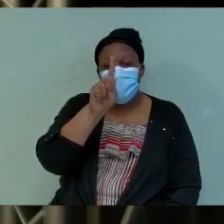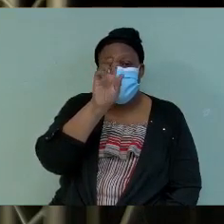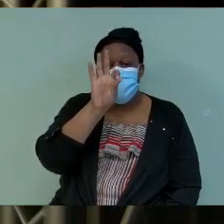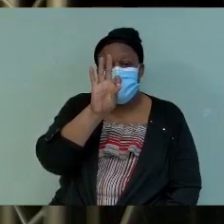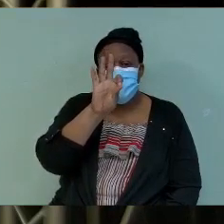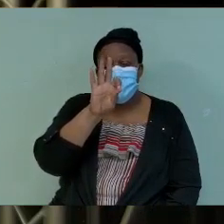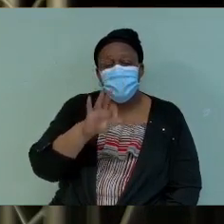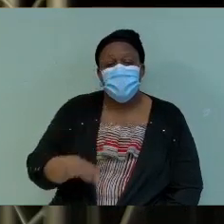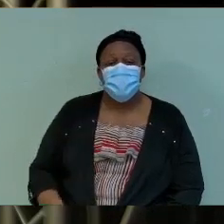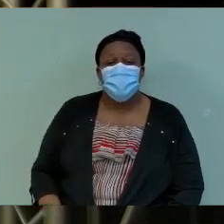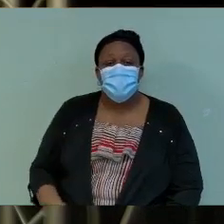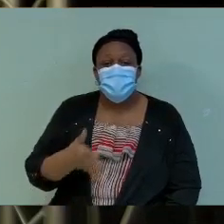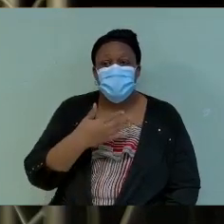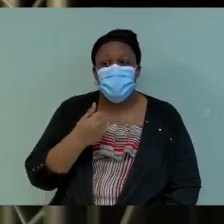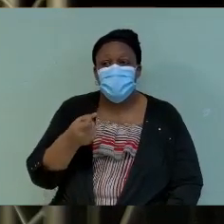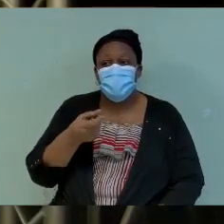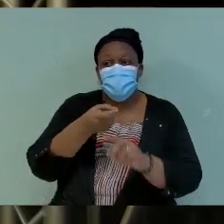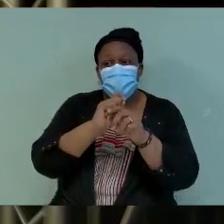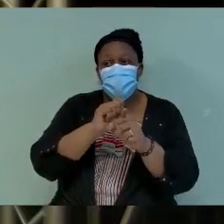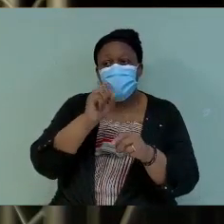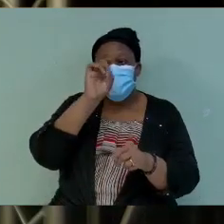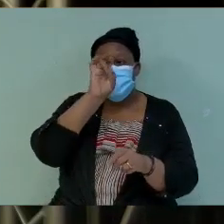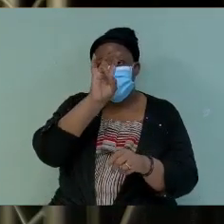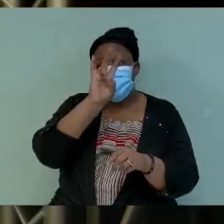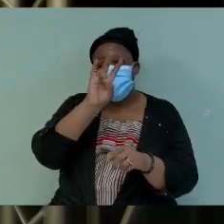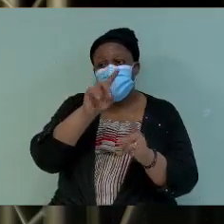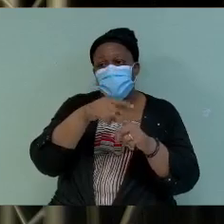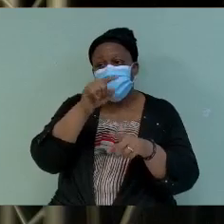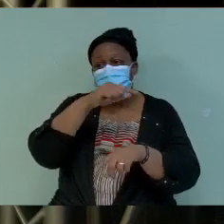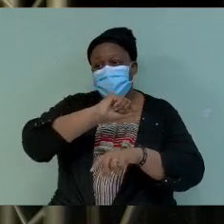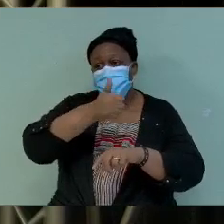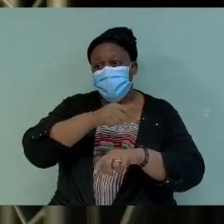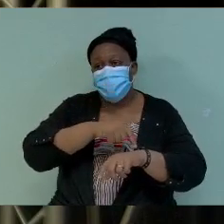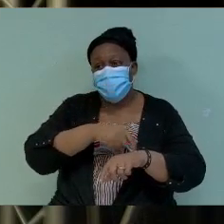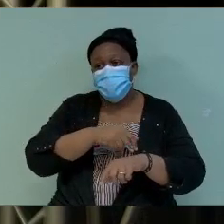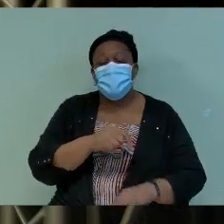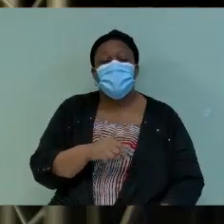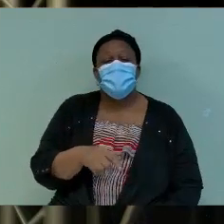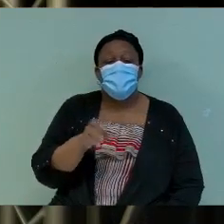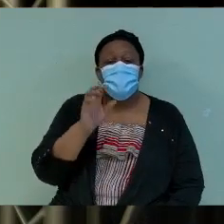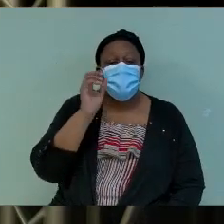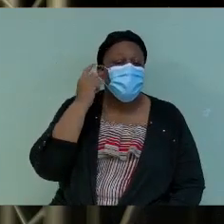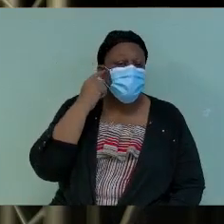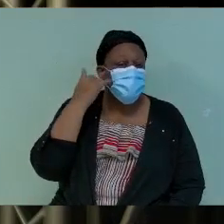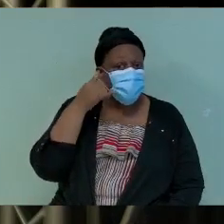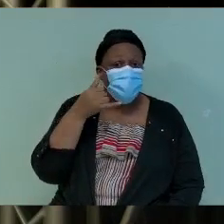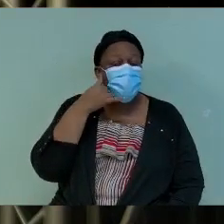664-4119. From 7 p.m. to 10 p.m., you can call